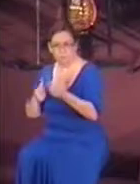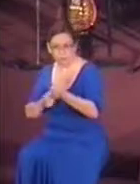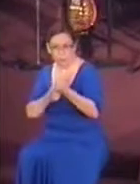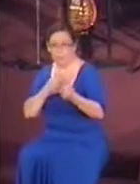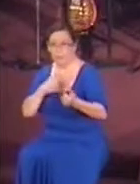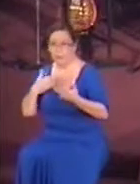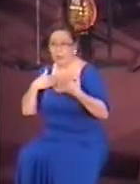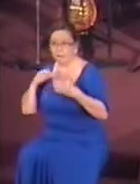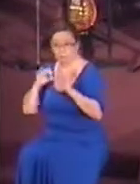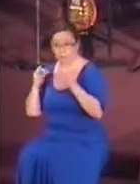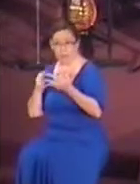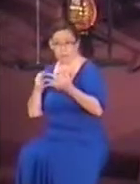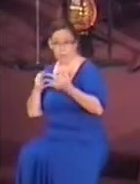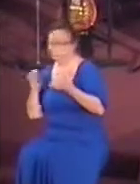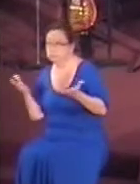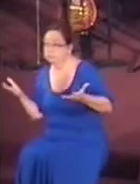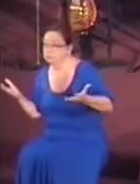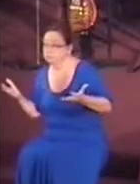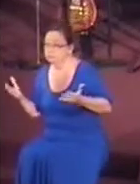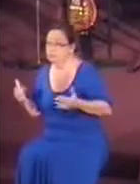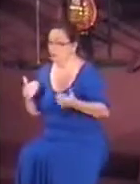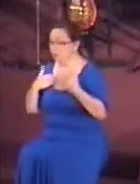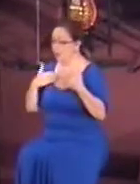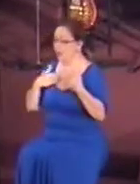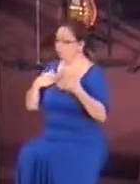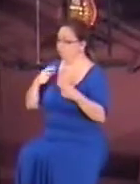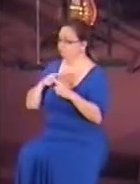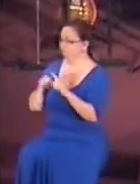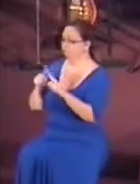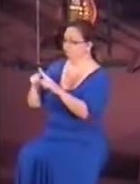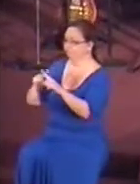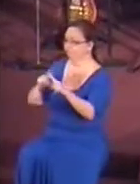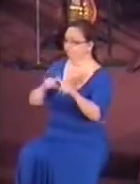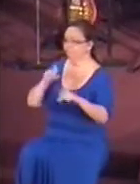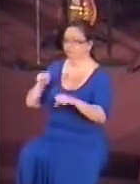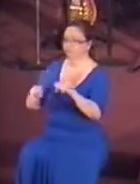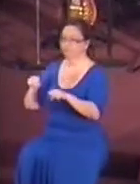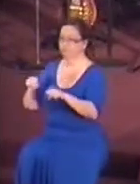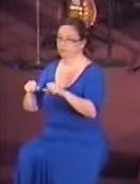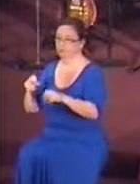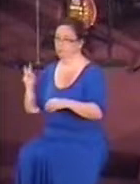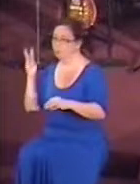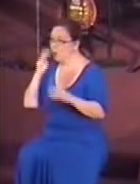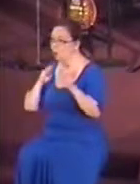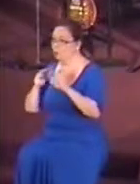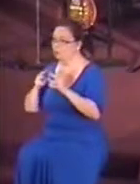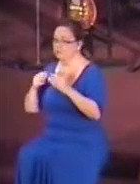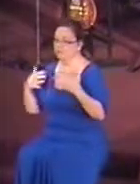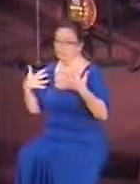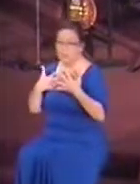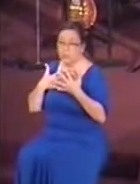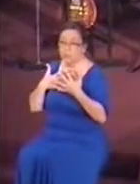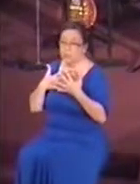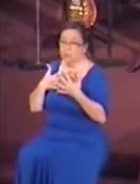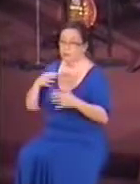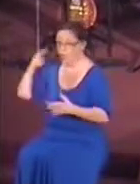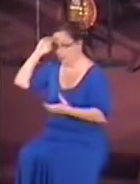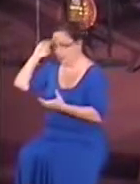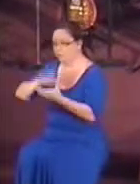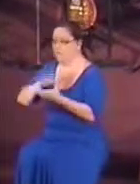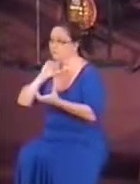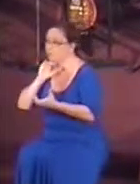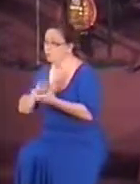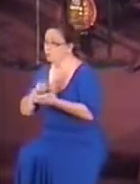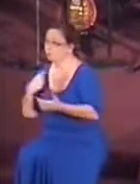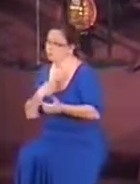having a family? And so, you know, we have these doubts, and we have these worries, and we have these fears. Husbands and